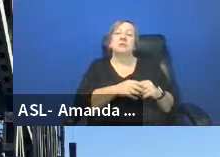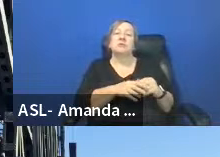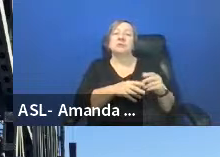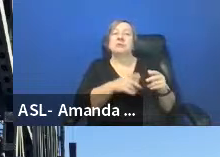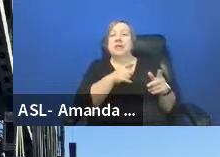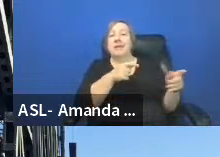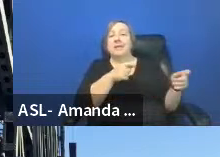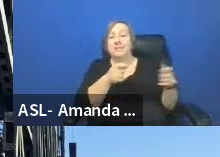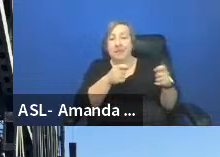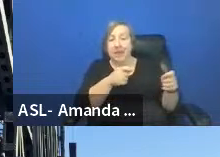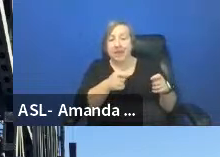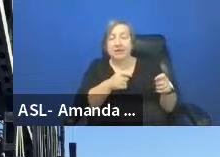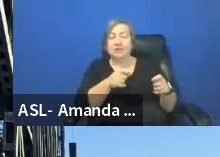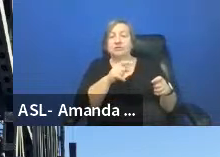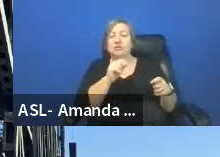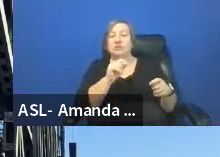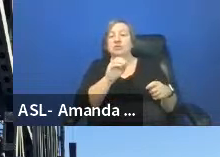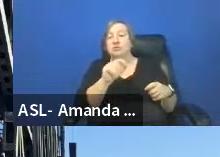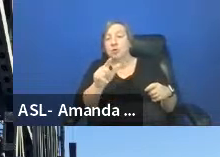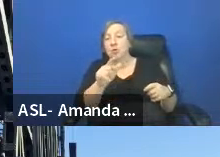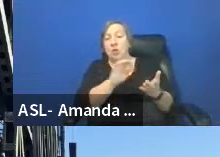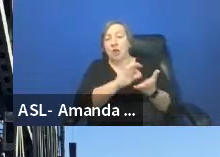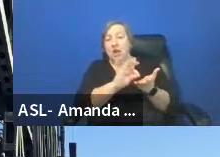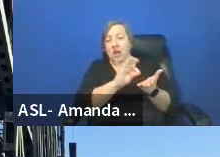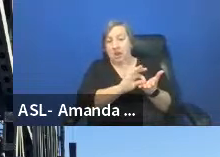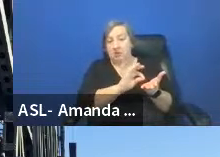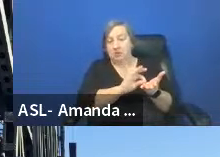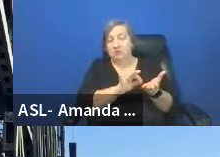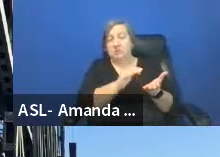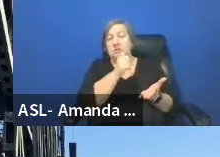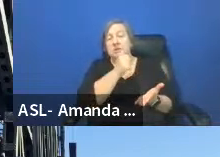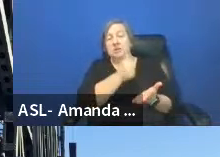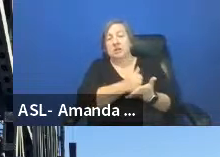manage the toll accounts and help